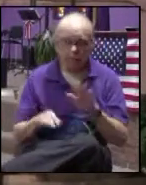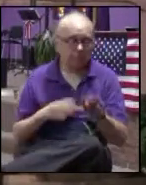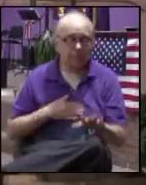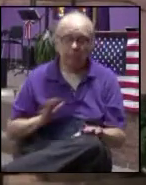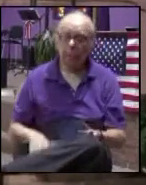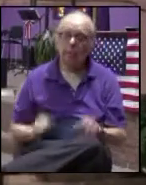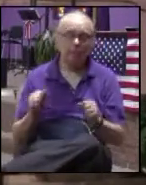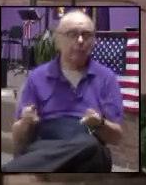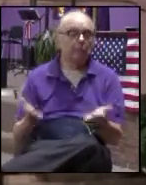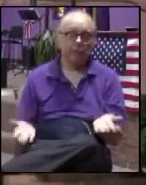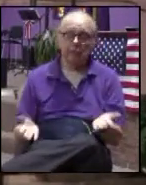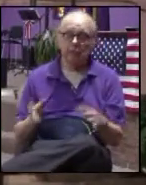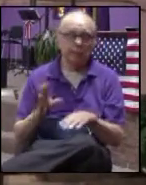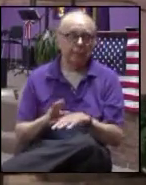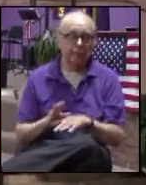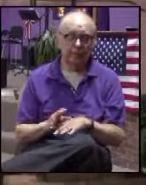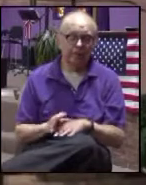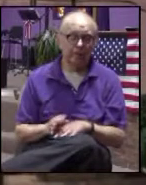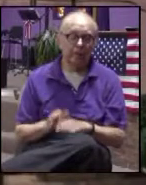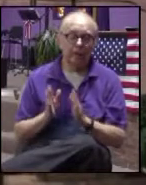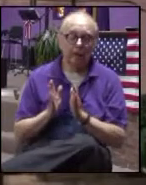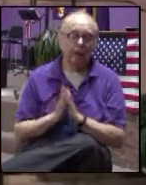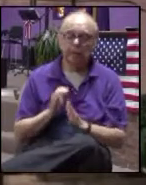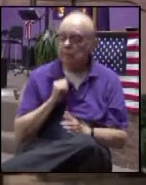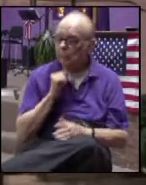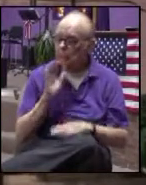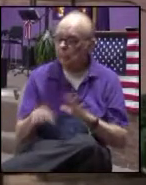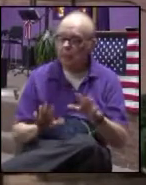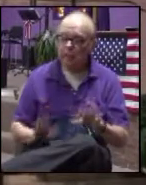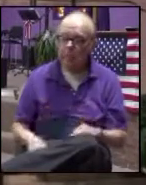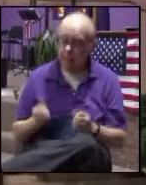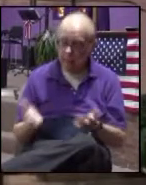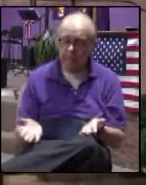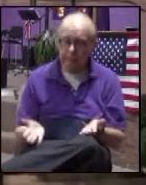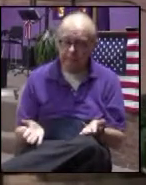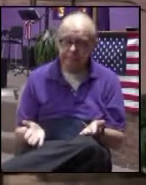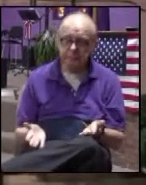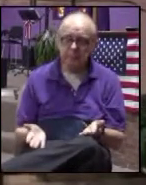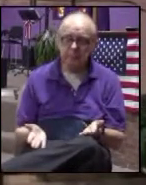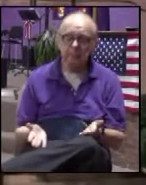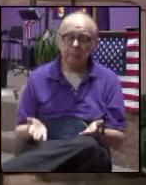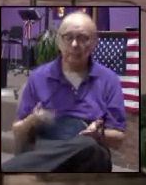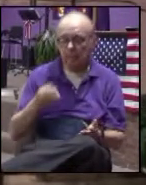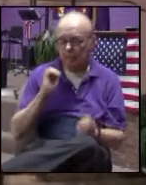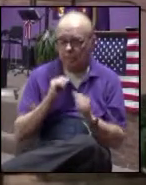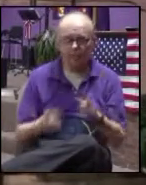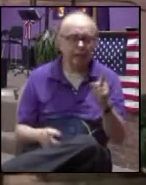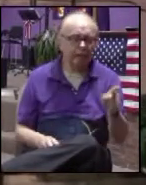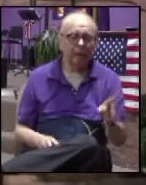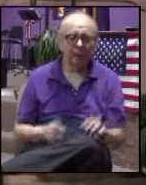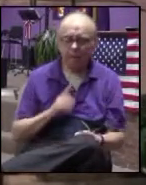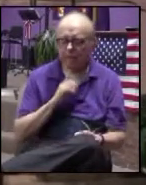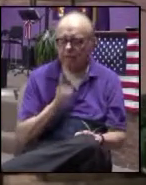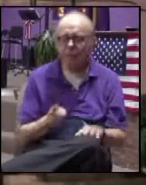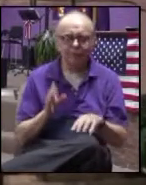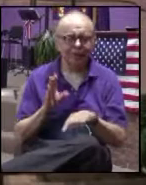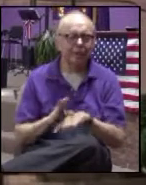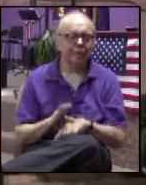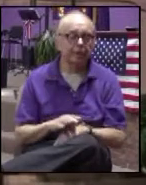dog on this property? No, I'm asking you not to walk your dog on this property. Well, God bless you. You're really a church,